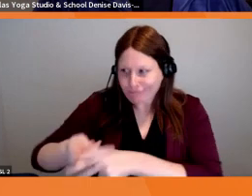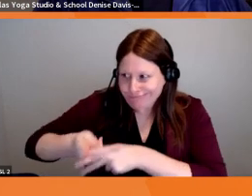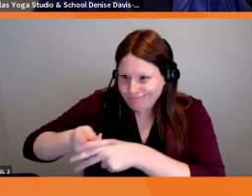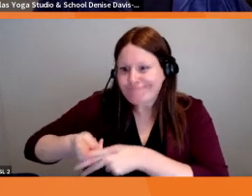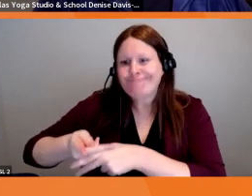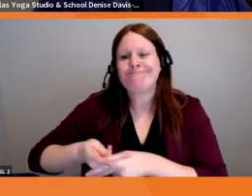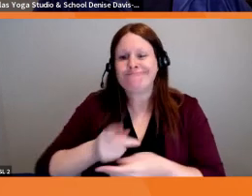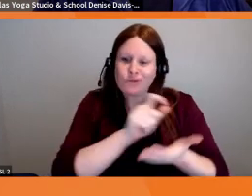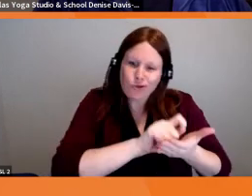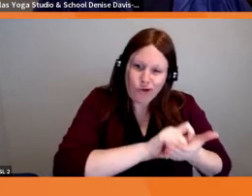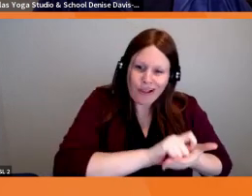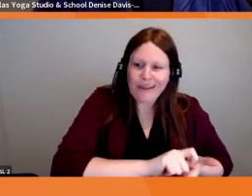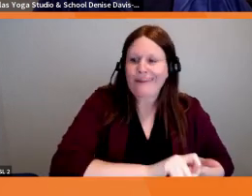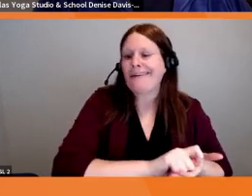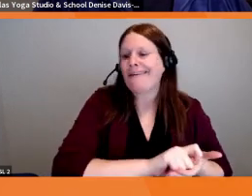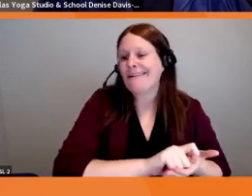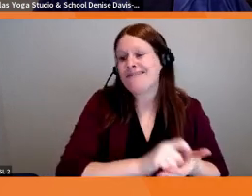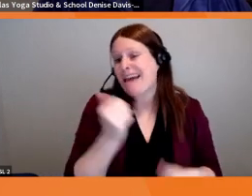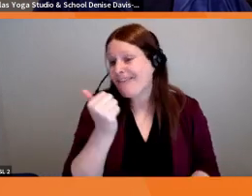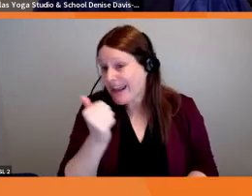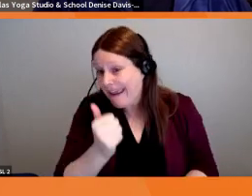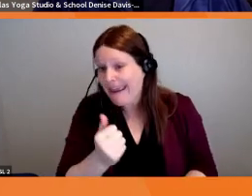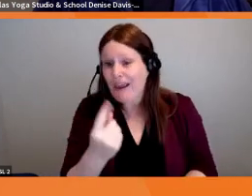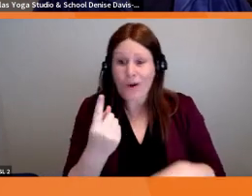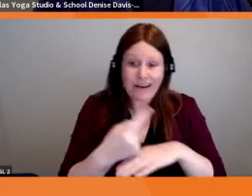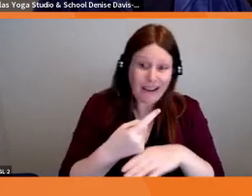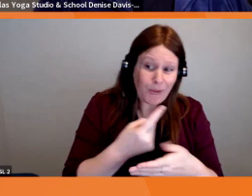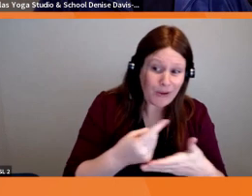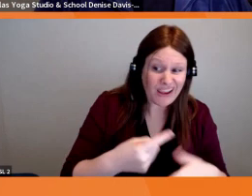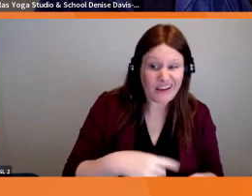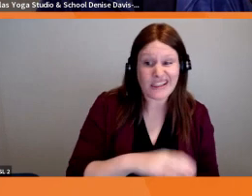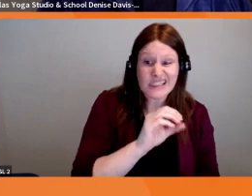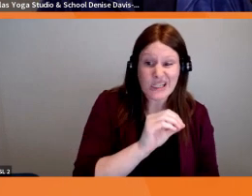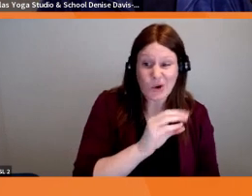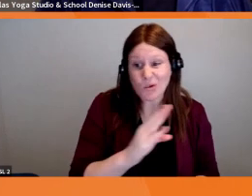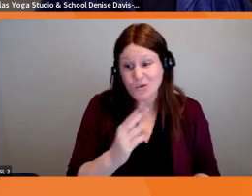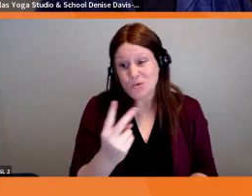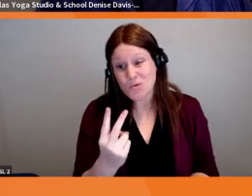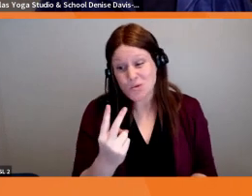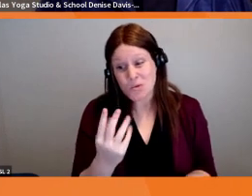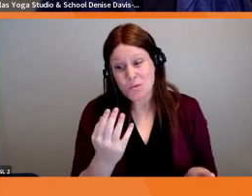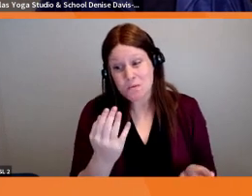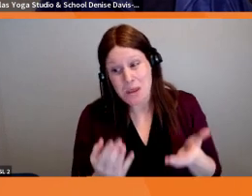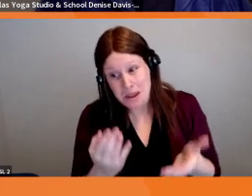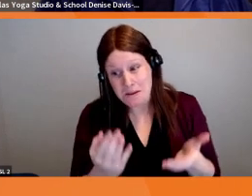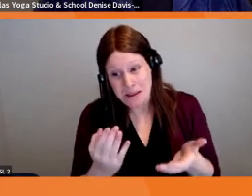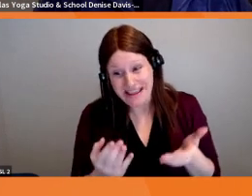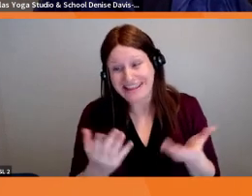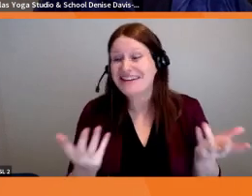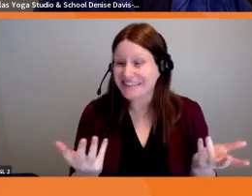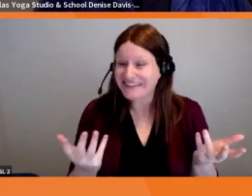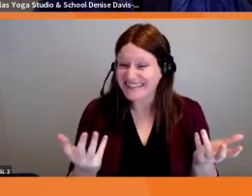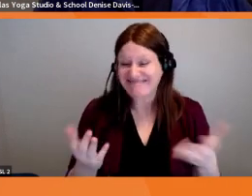week. Nice. Every day, one day a week, 0 to 2 times a week, maybe. Awesome. This is great. And this